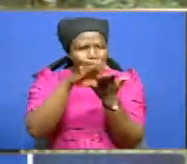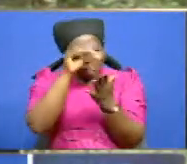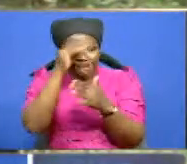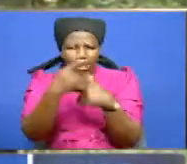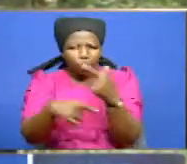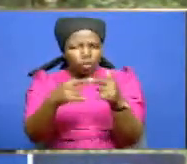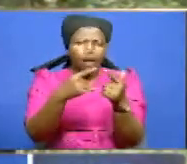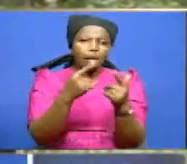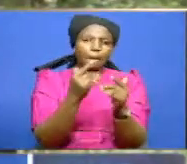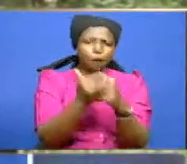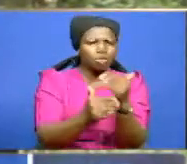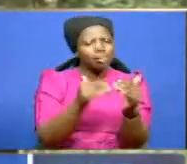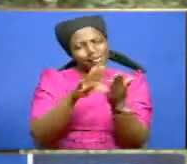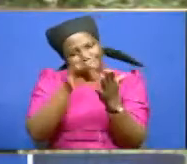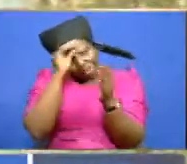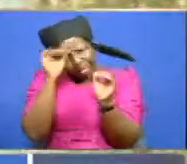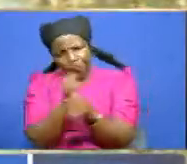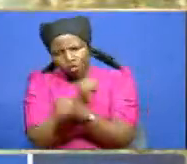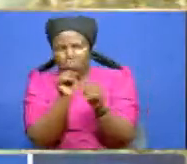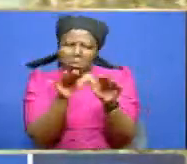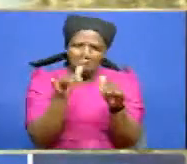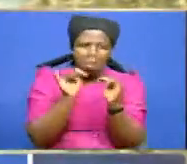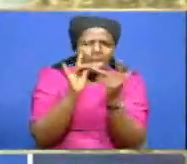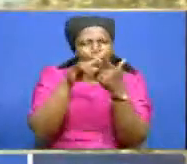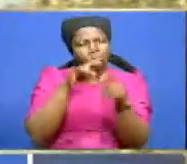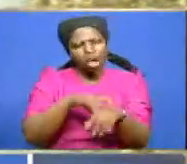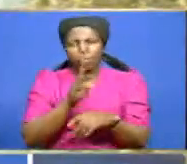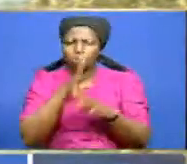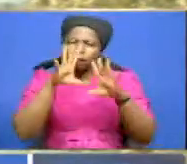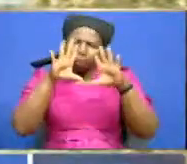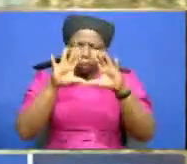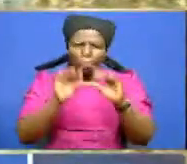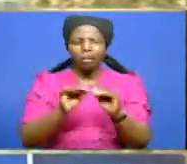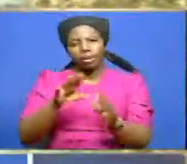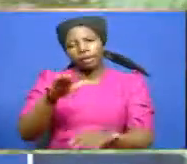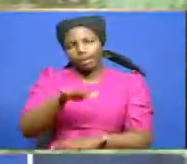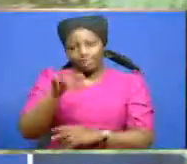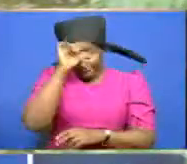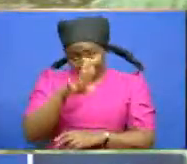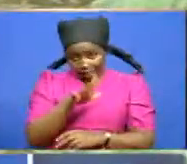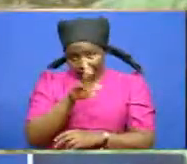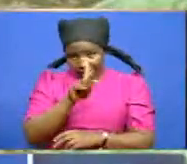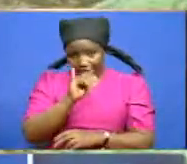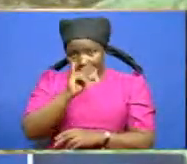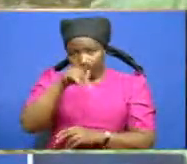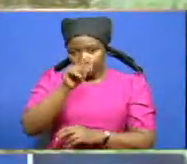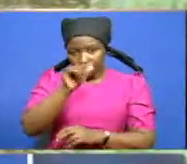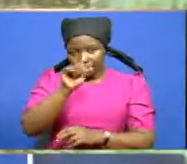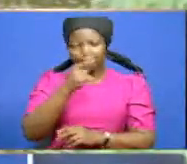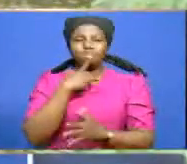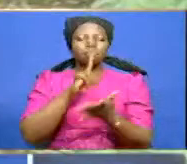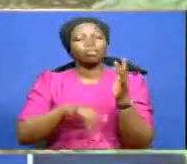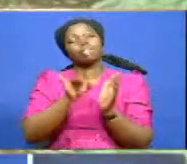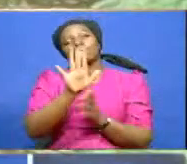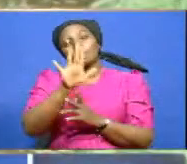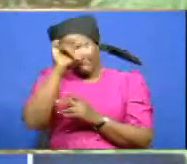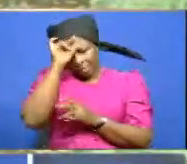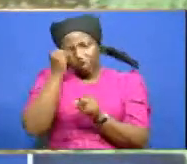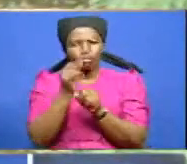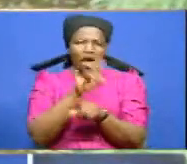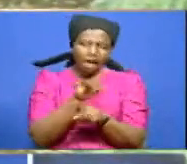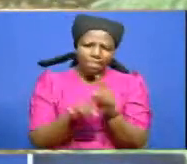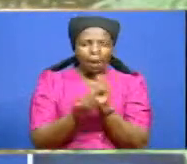the water subsides or recedes. Area Governor Stanley Kiptis says his administration will do all that is possible to ensure